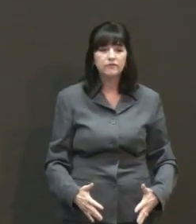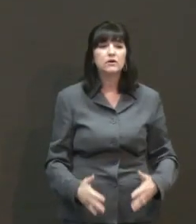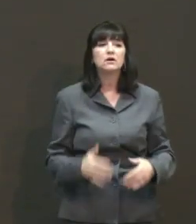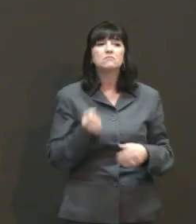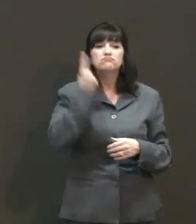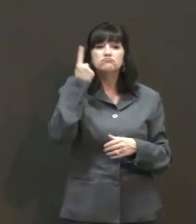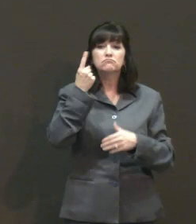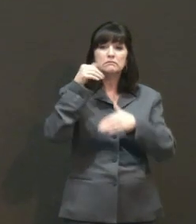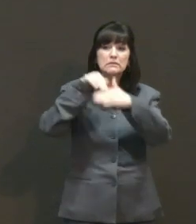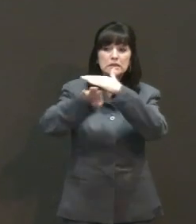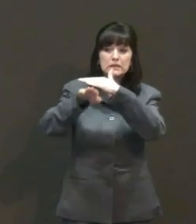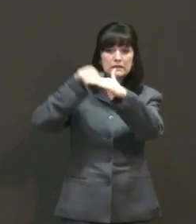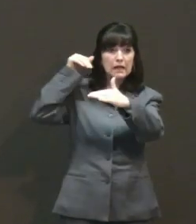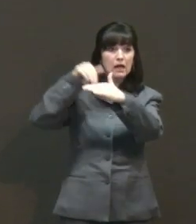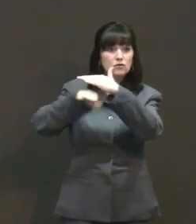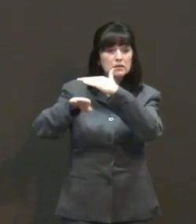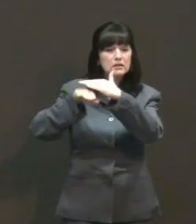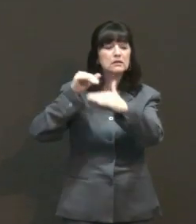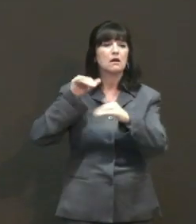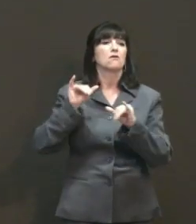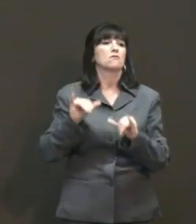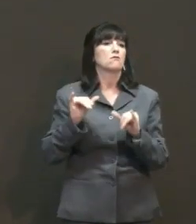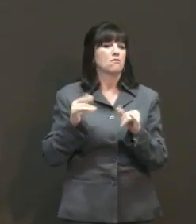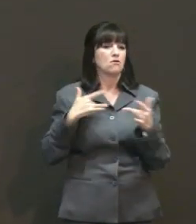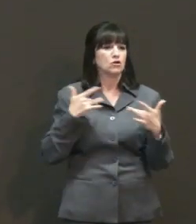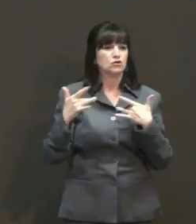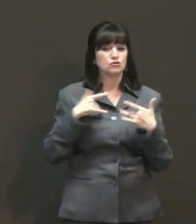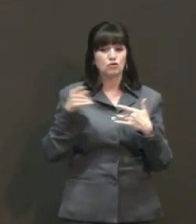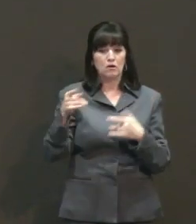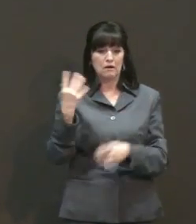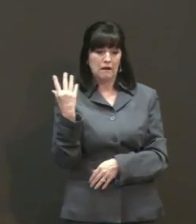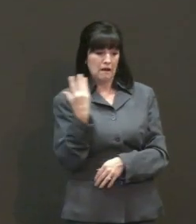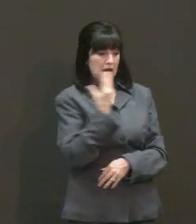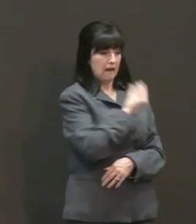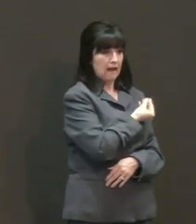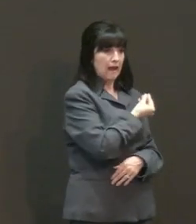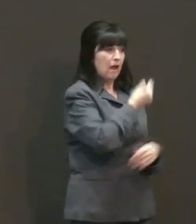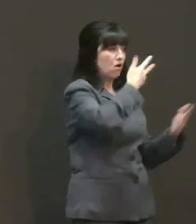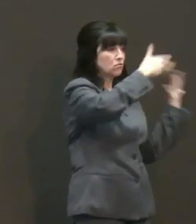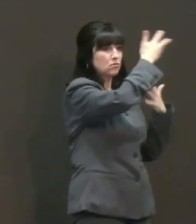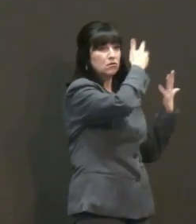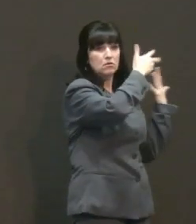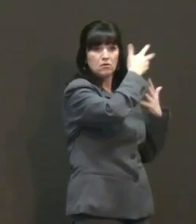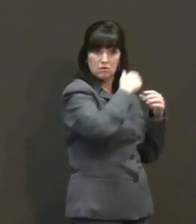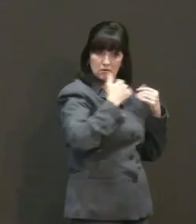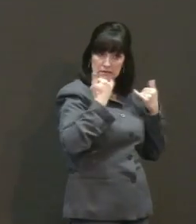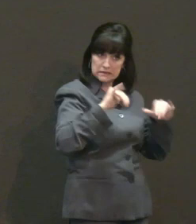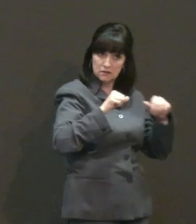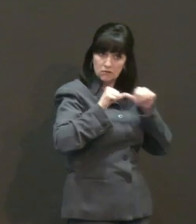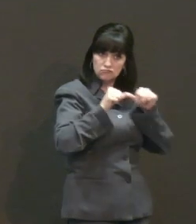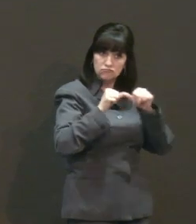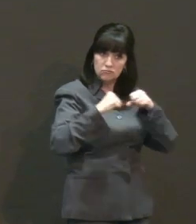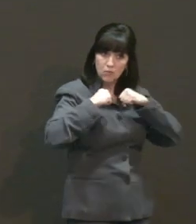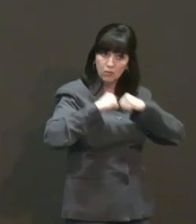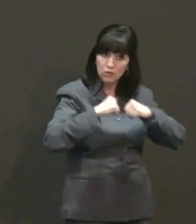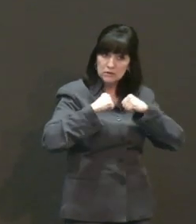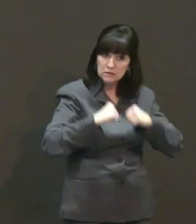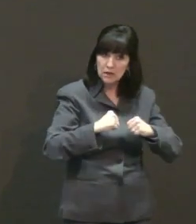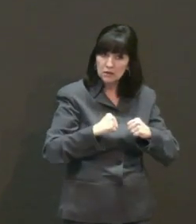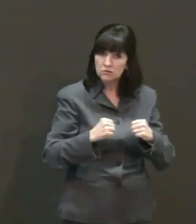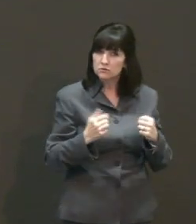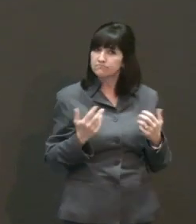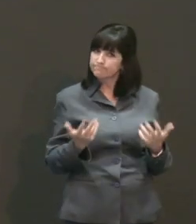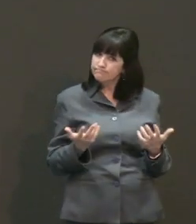going, but more concerns, I think, with individuals and families in their communities. I don't know if Dr. Rattay wants